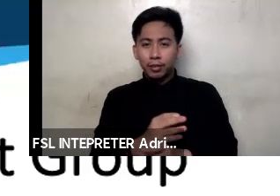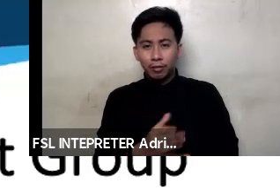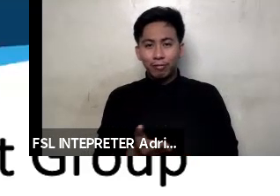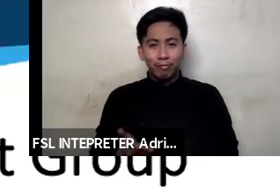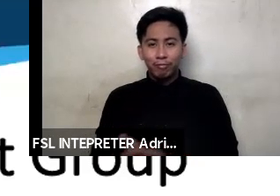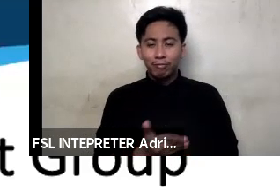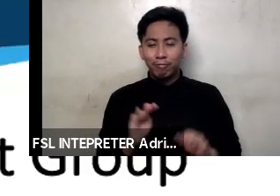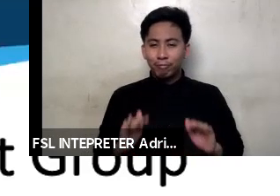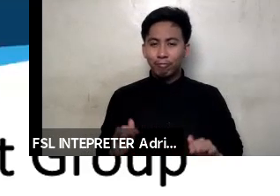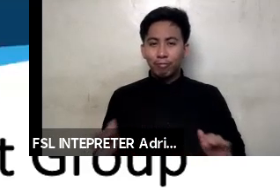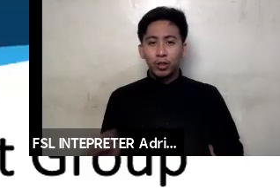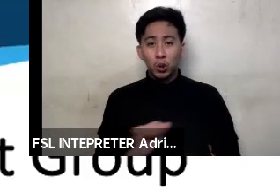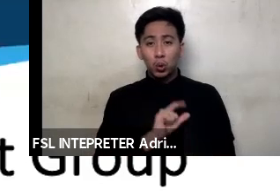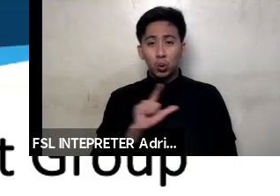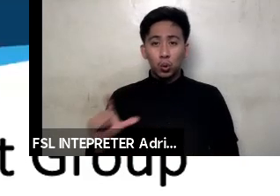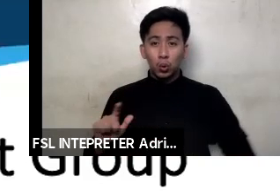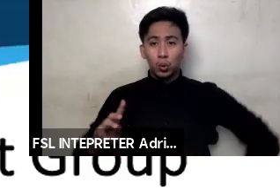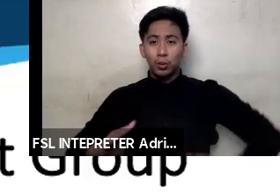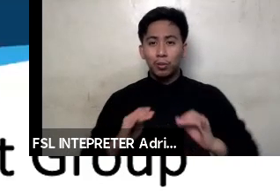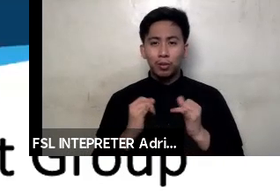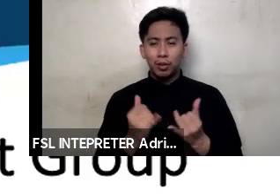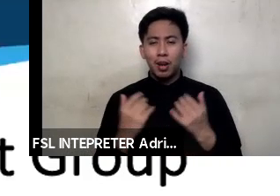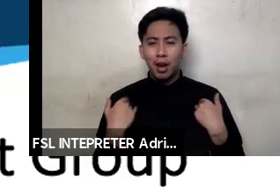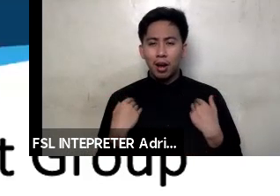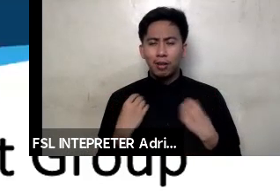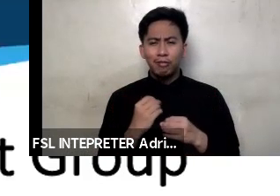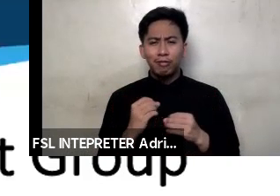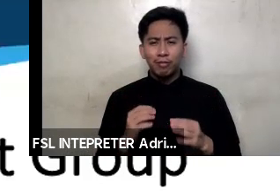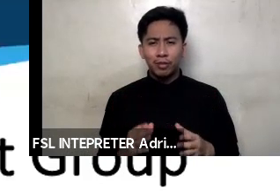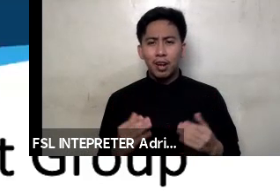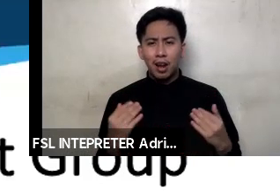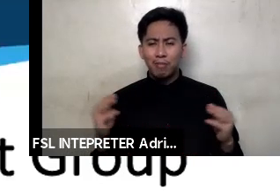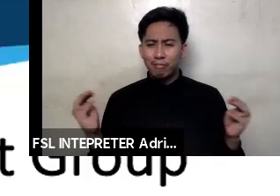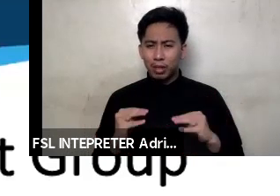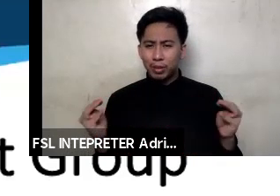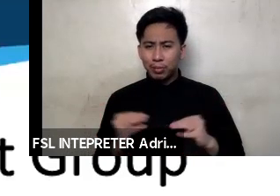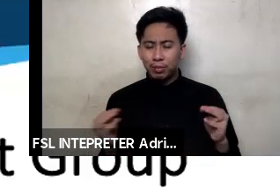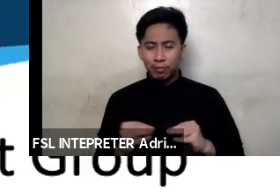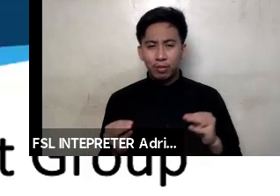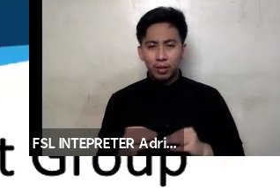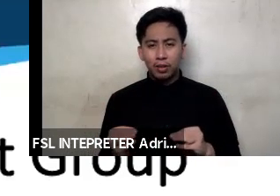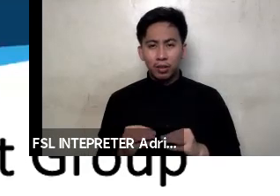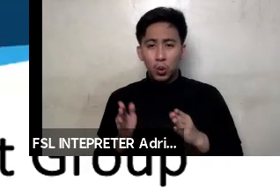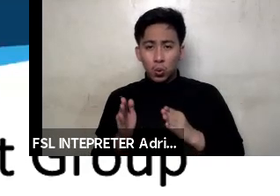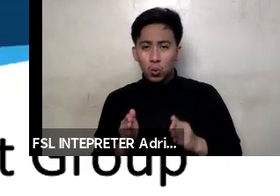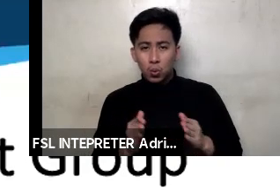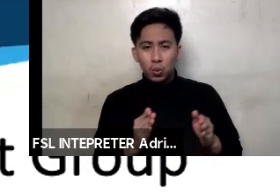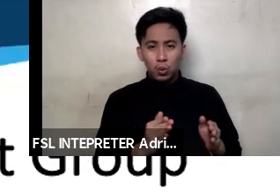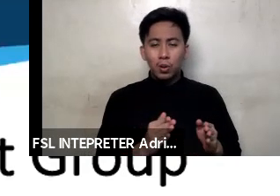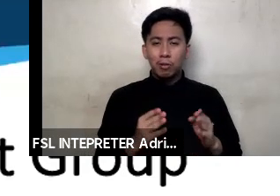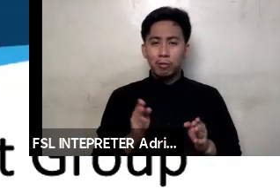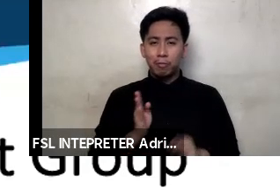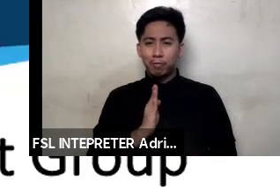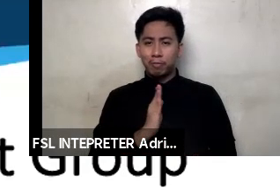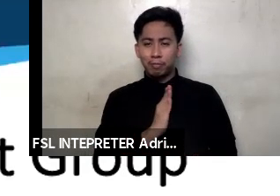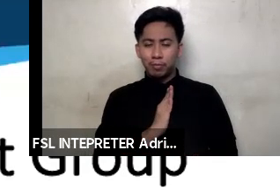bata. Lahat ng barangay ay may set of officers na aktibong nagmi-meeting. The organized breastfeeding support group in